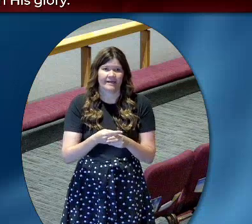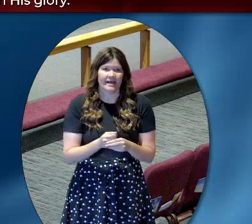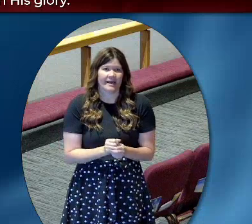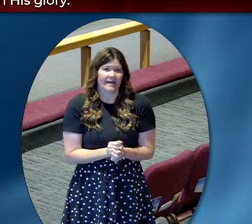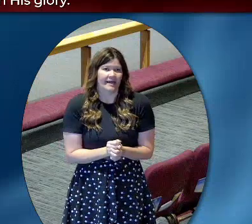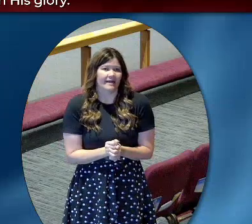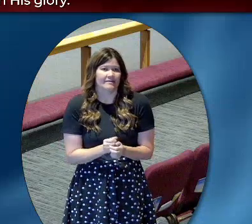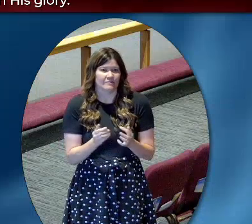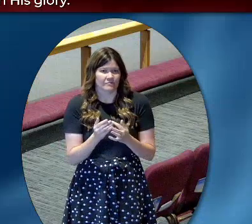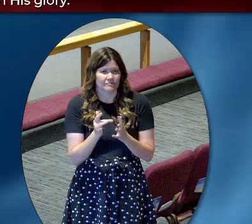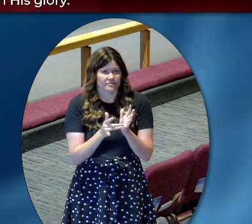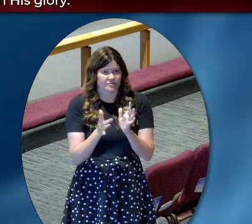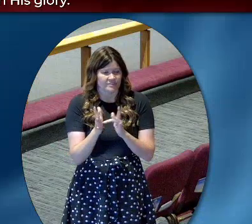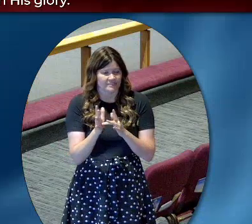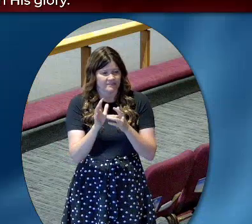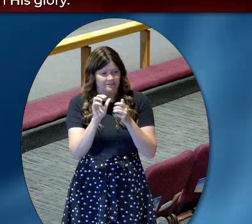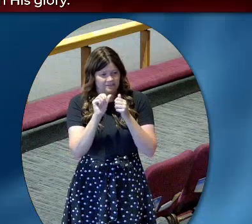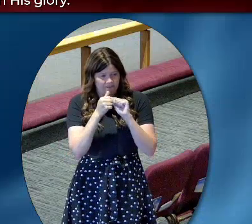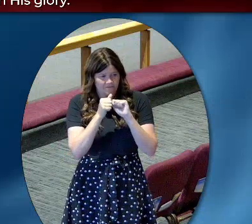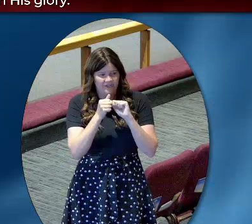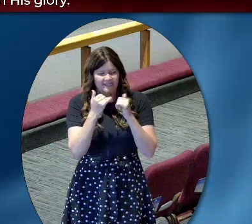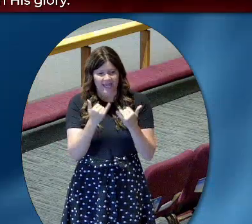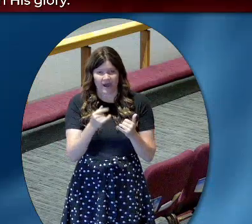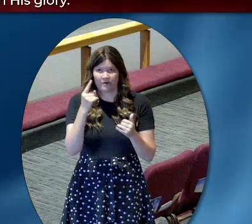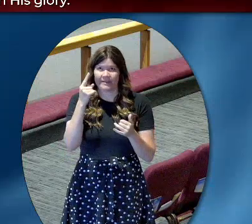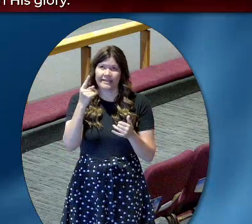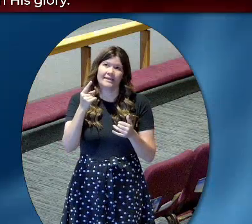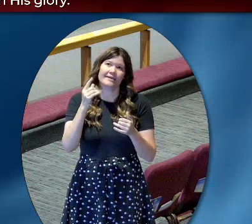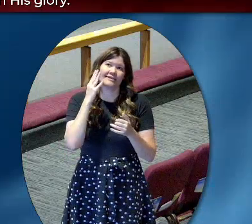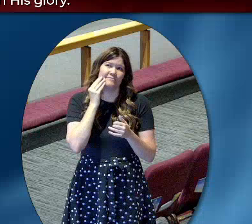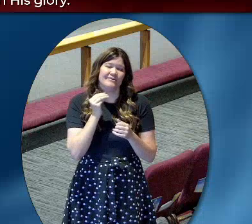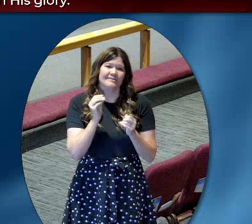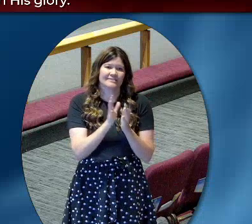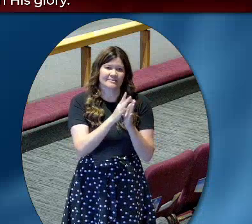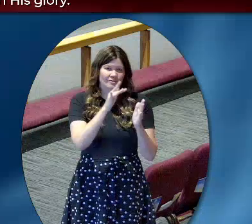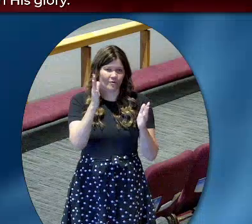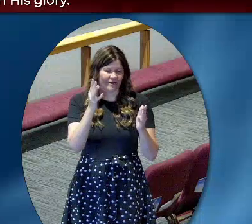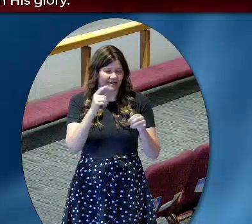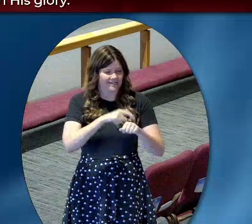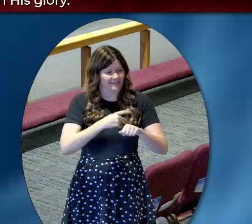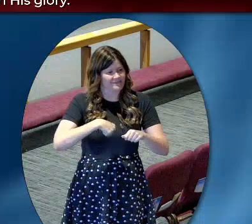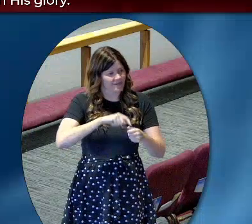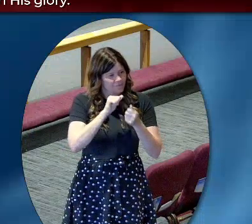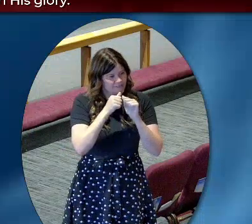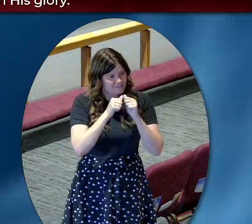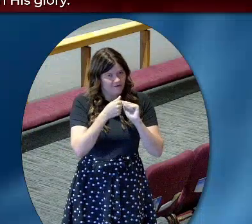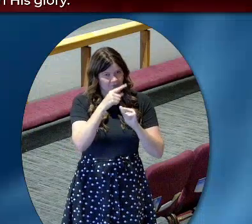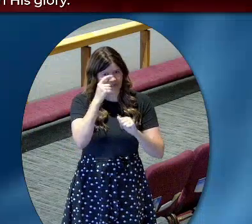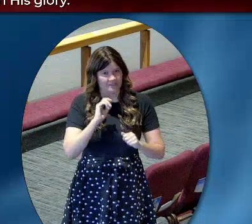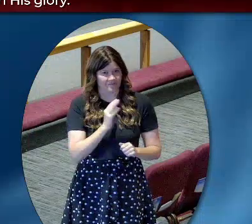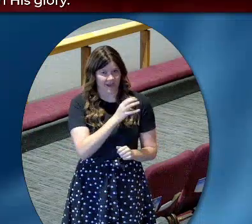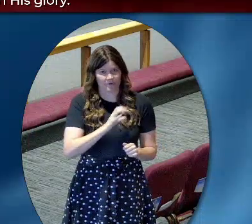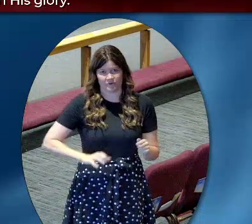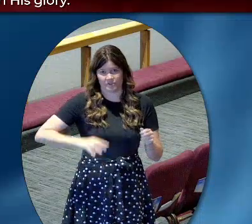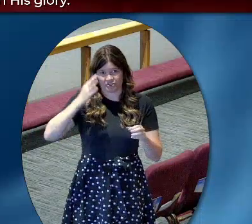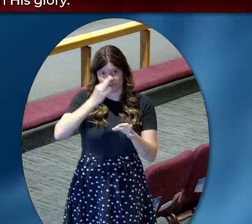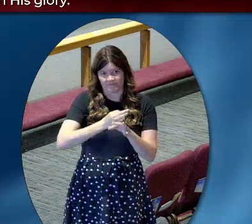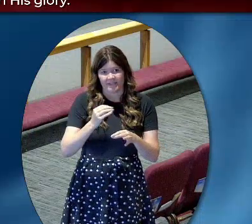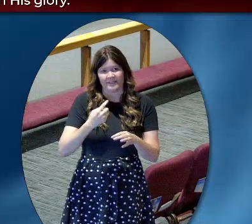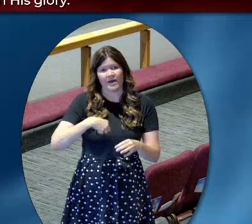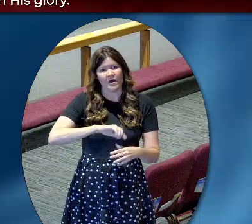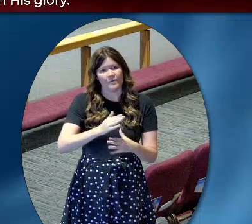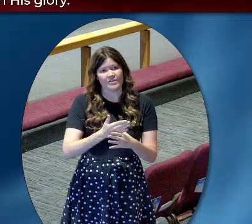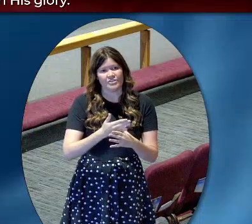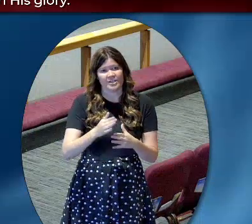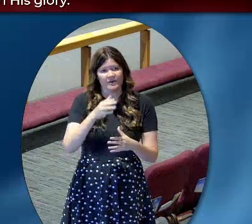now experiencing glory. Now, when we suffer because of our Christian faith, we share in Christ's suffering, and because he